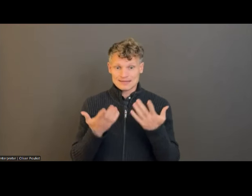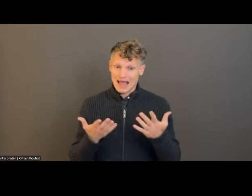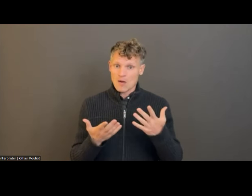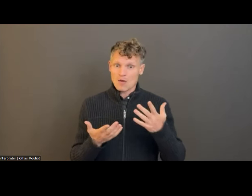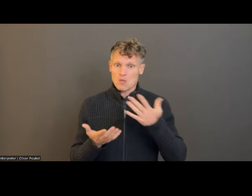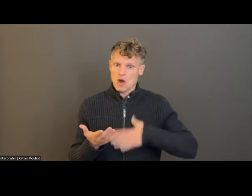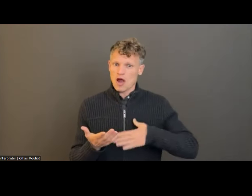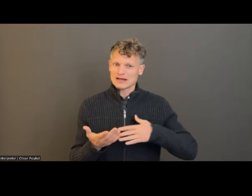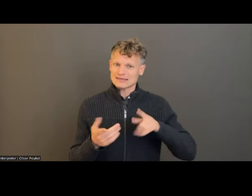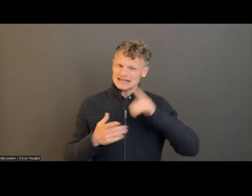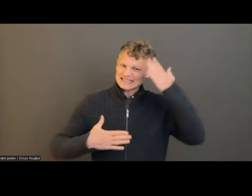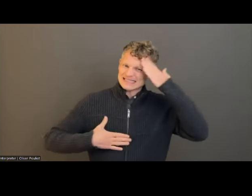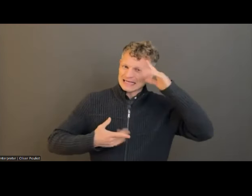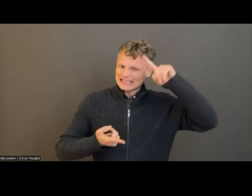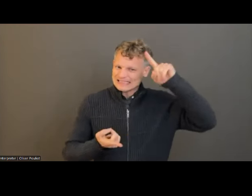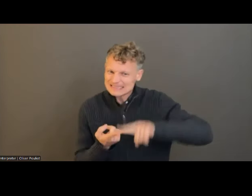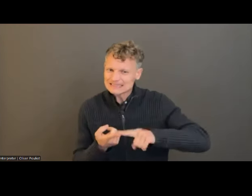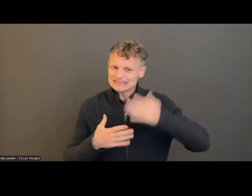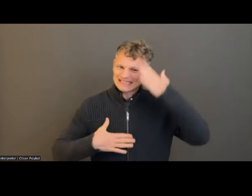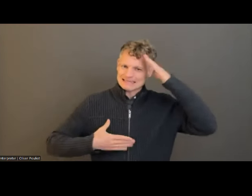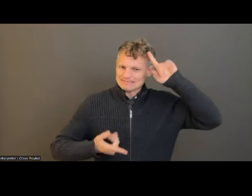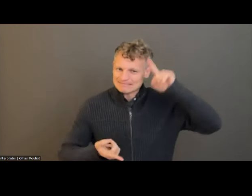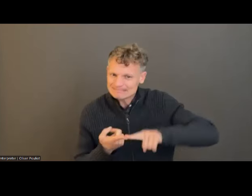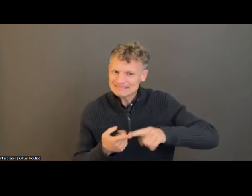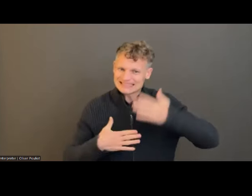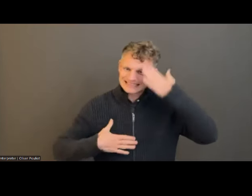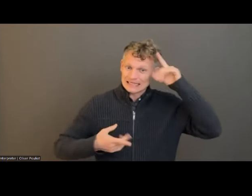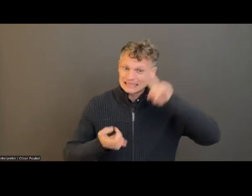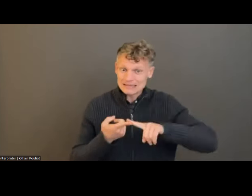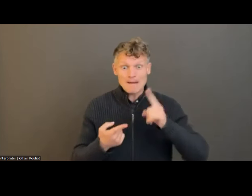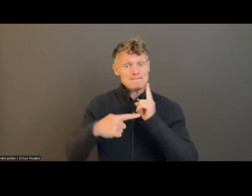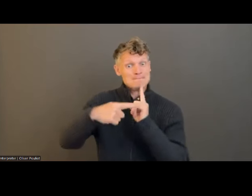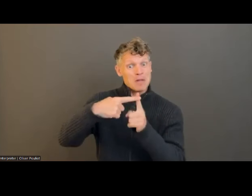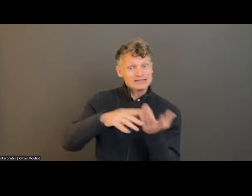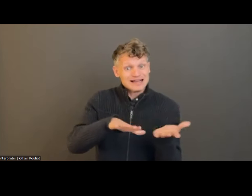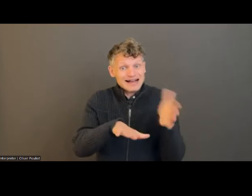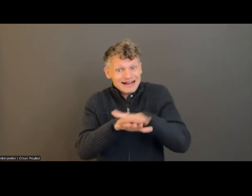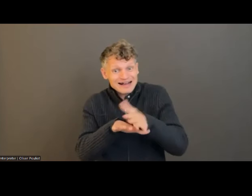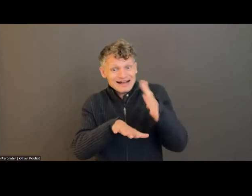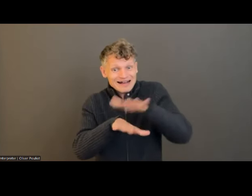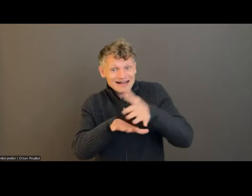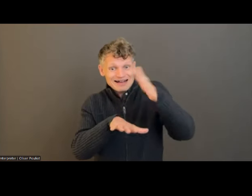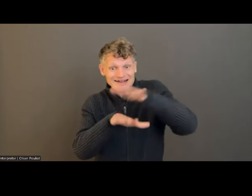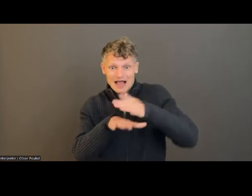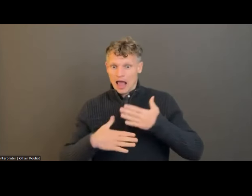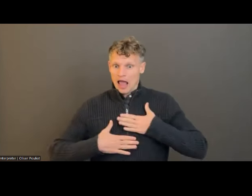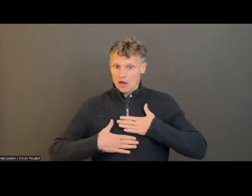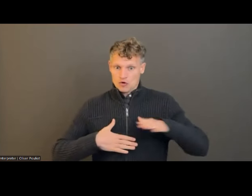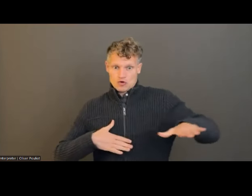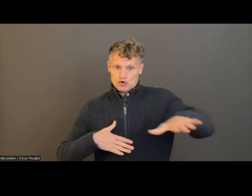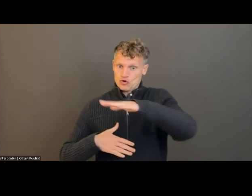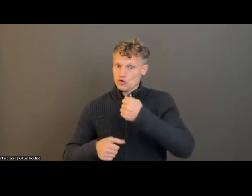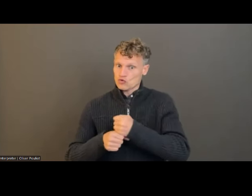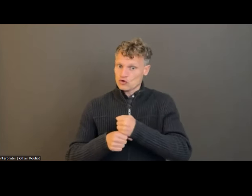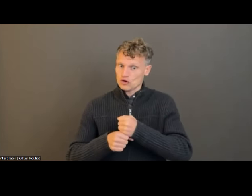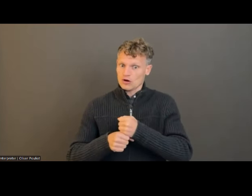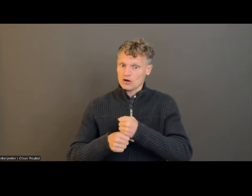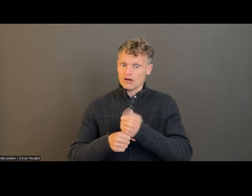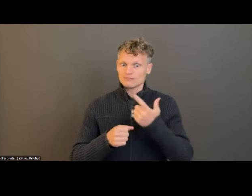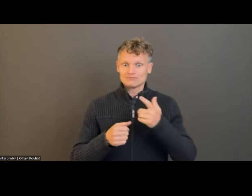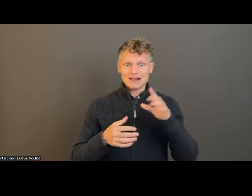diseases, I am convinced that we can accelerate the efforts and sustain them and improve the lives of millions of